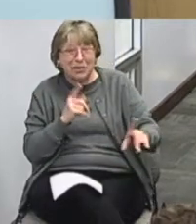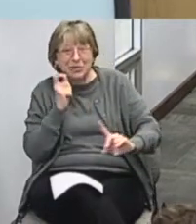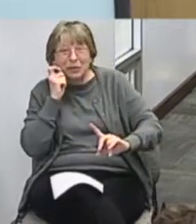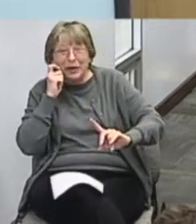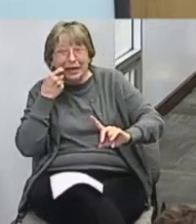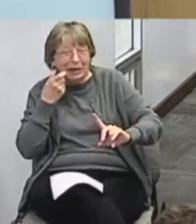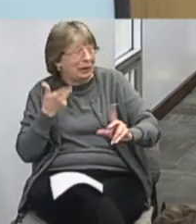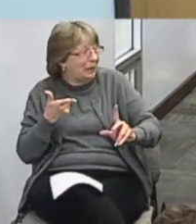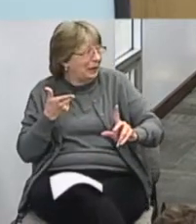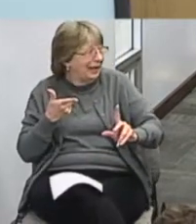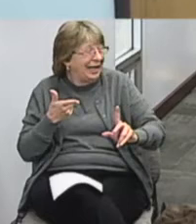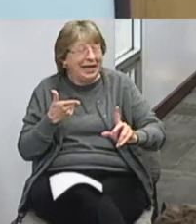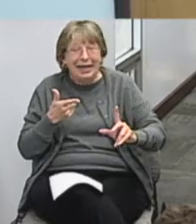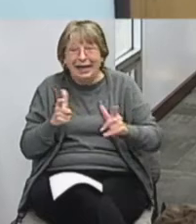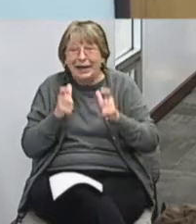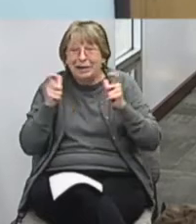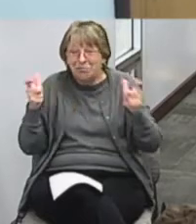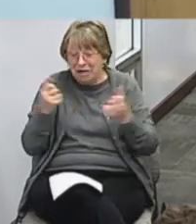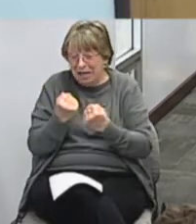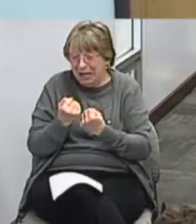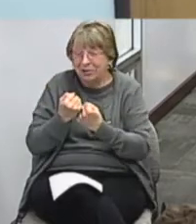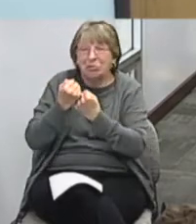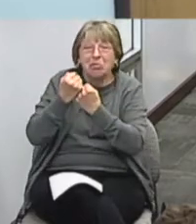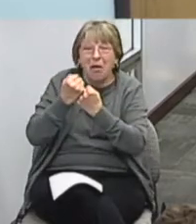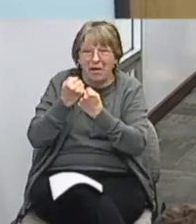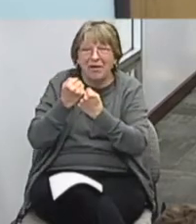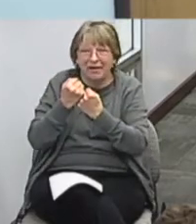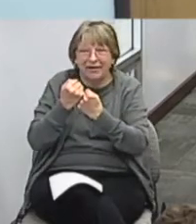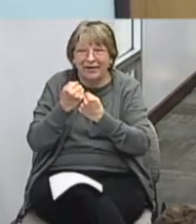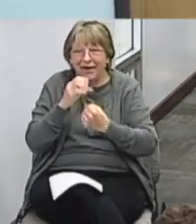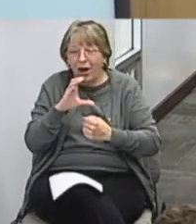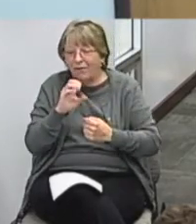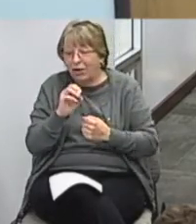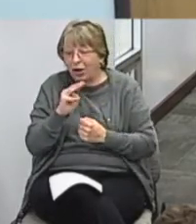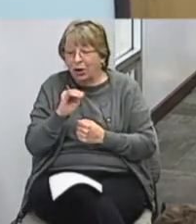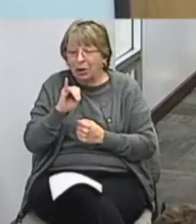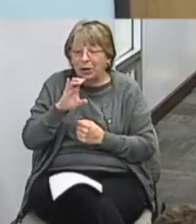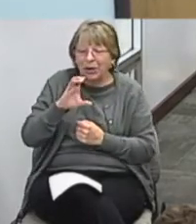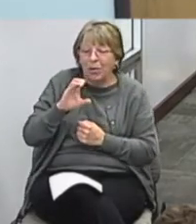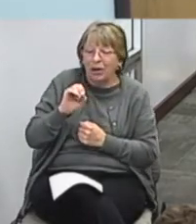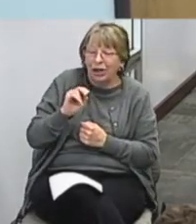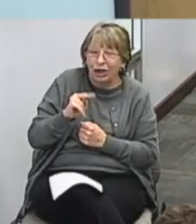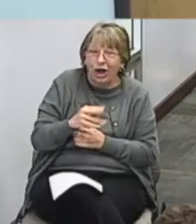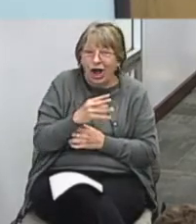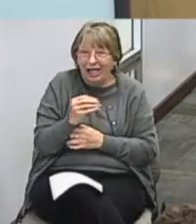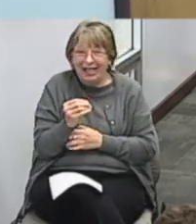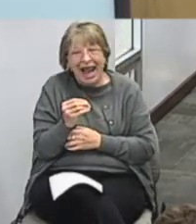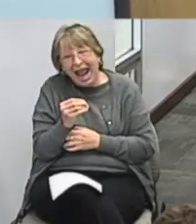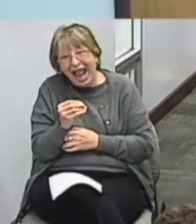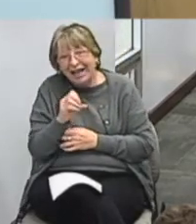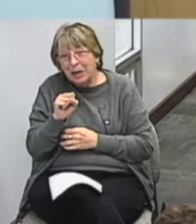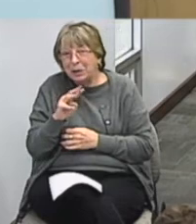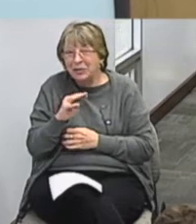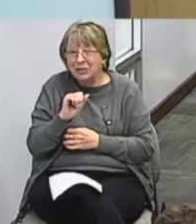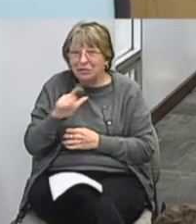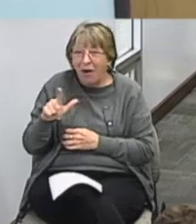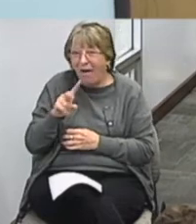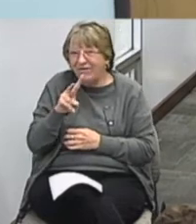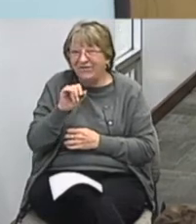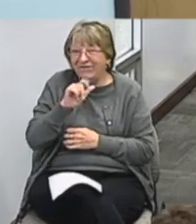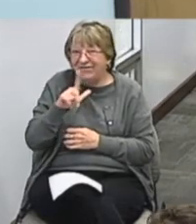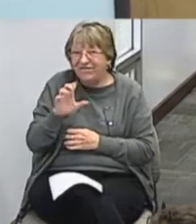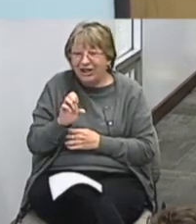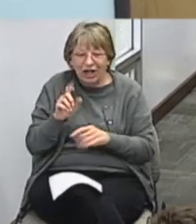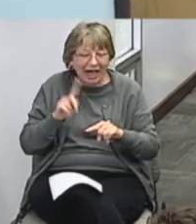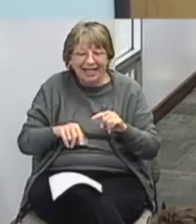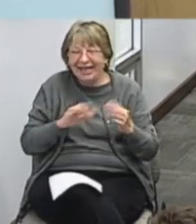a big supporter of Smallville and Comic-Con and everything we do here, and can't wait to come back. So